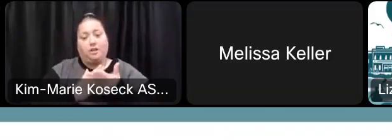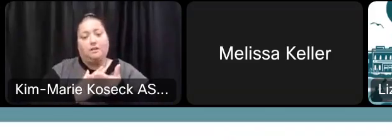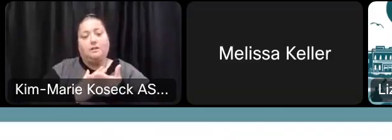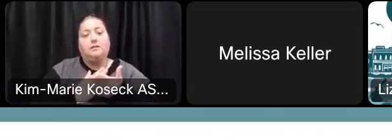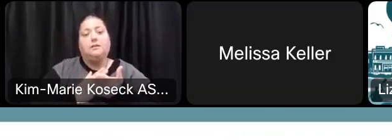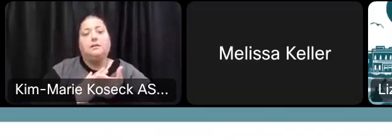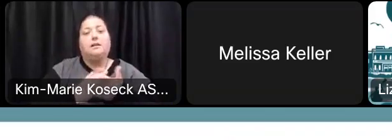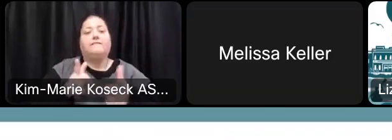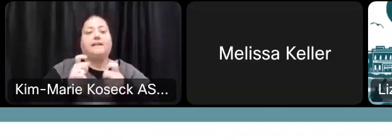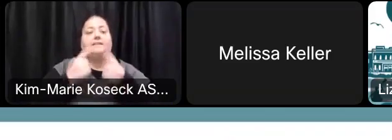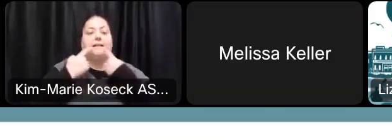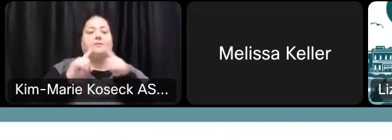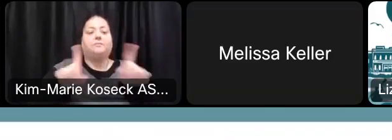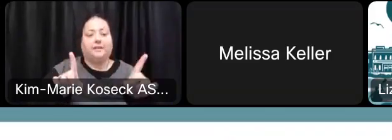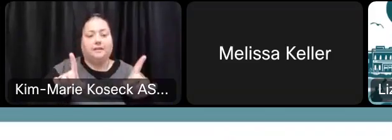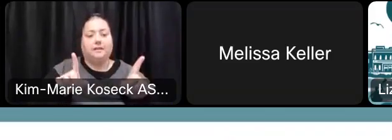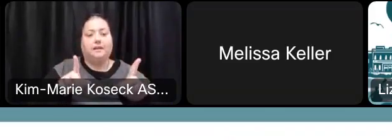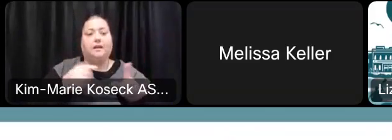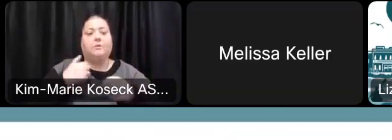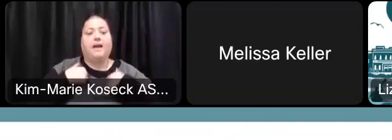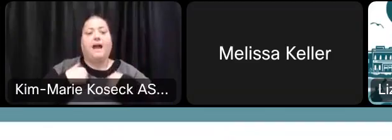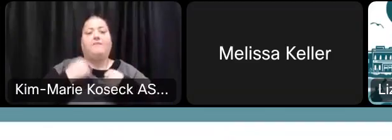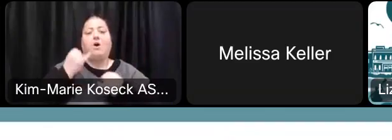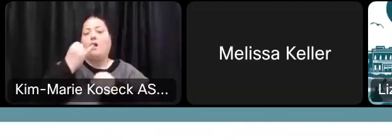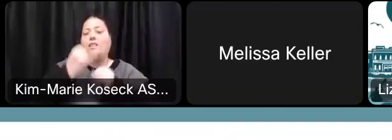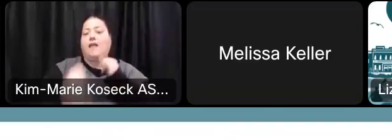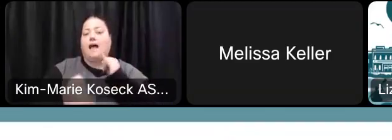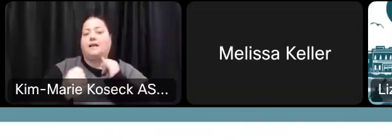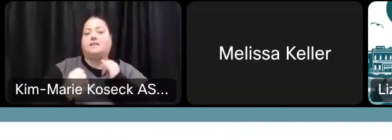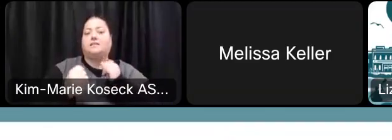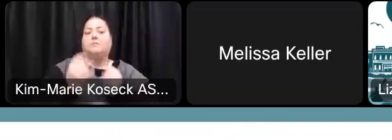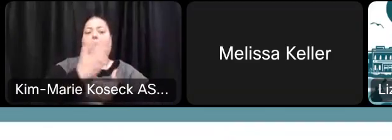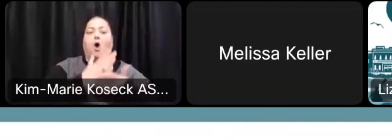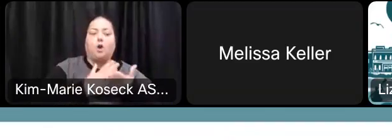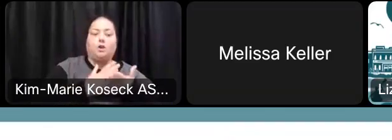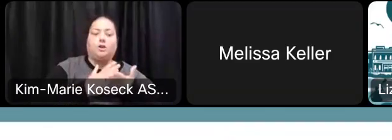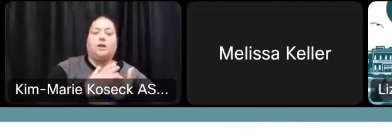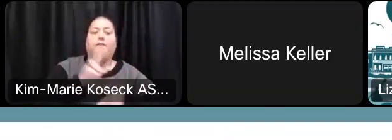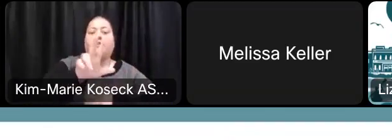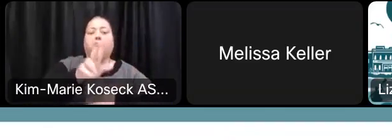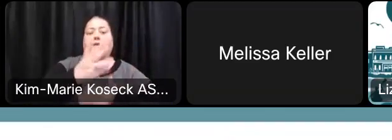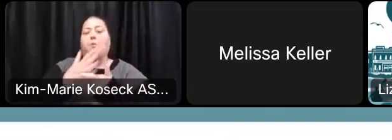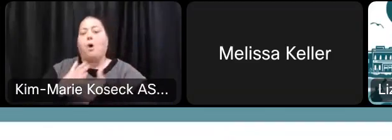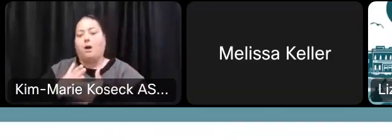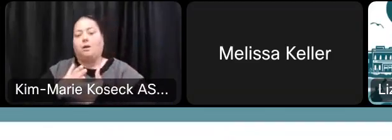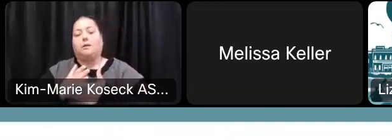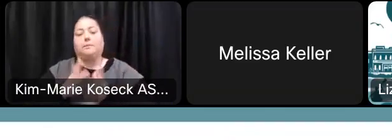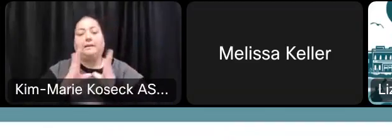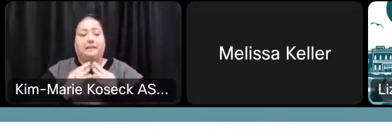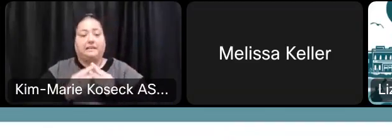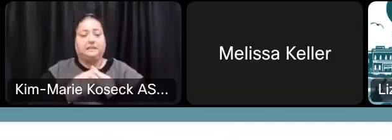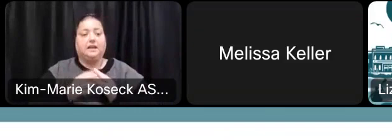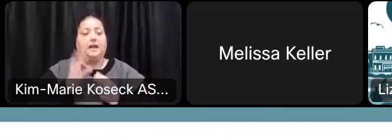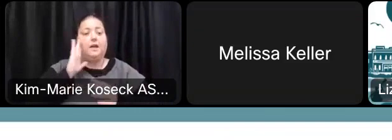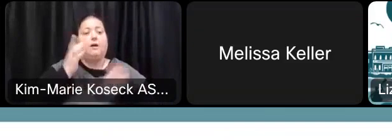for a quick announcement, we have our last portion of the 3-part series. It's going to take place